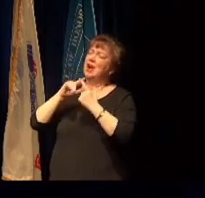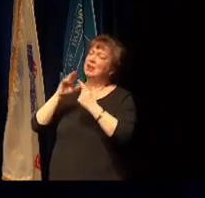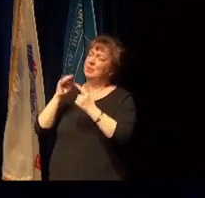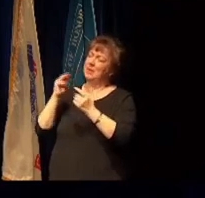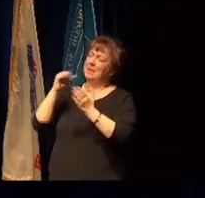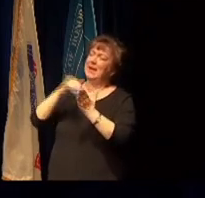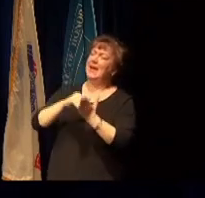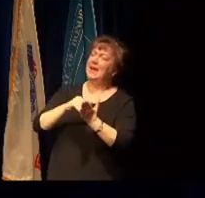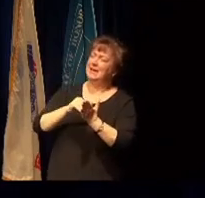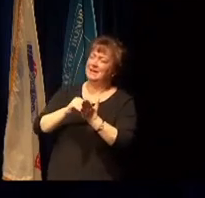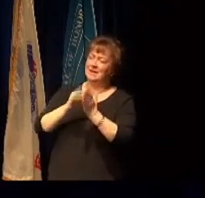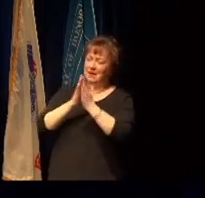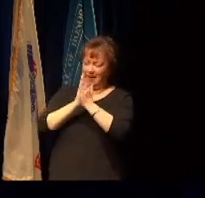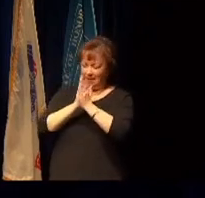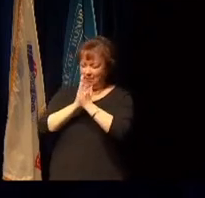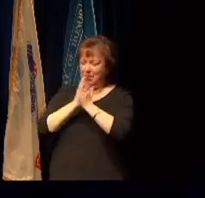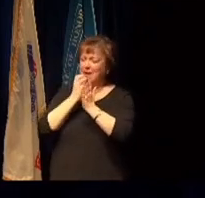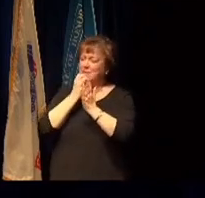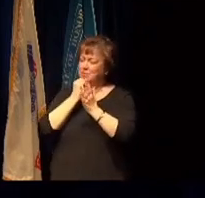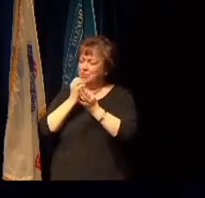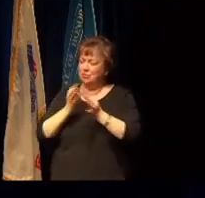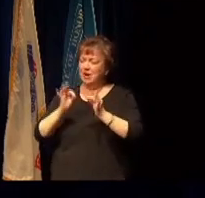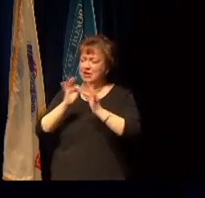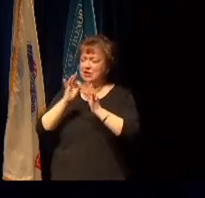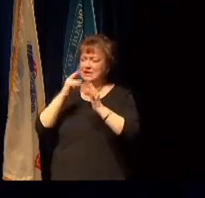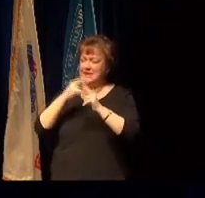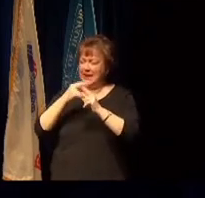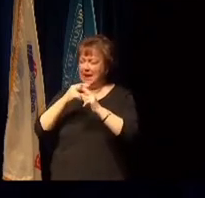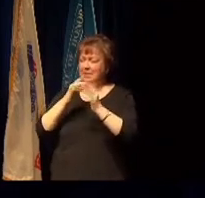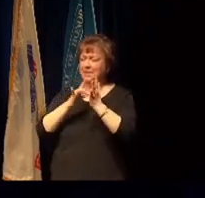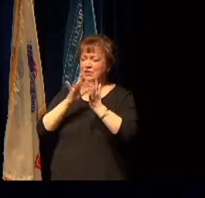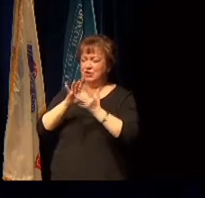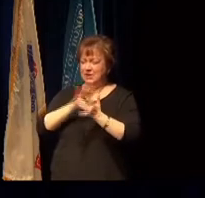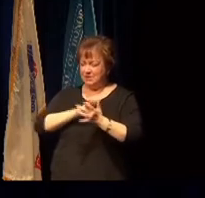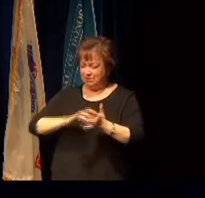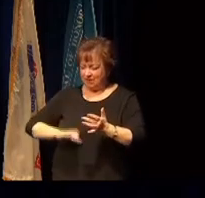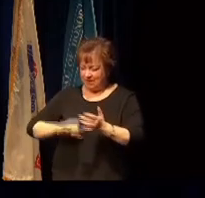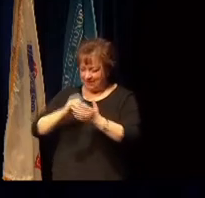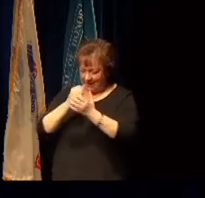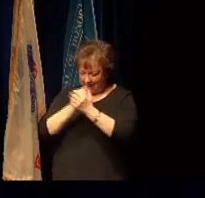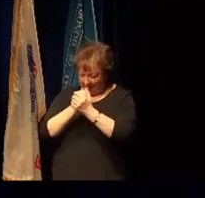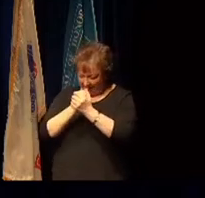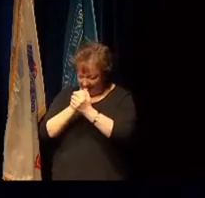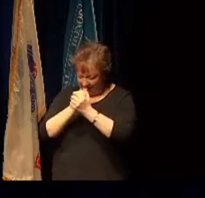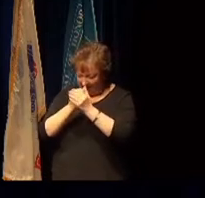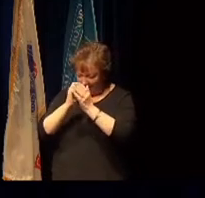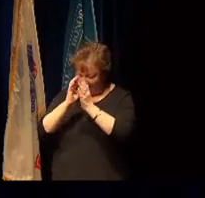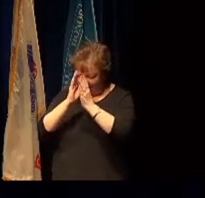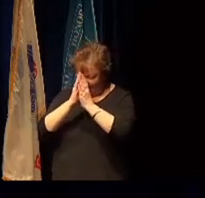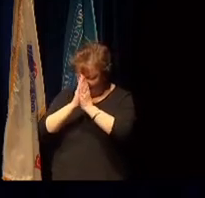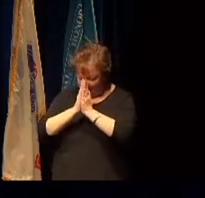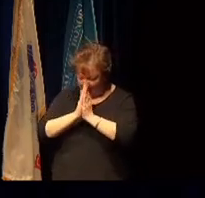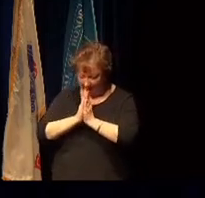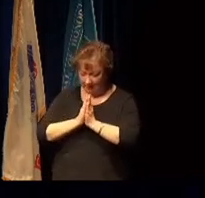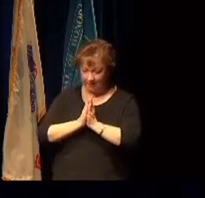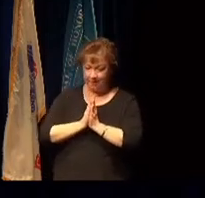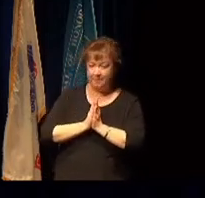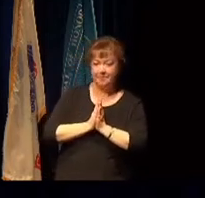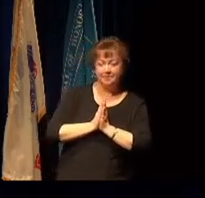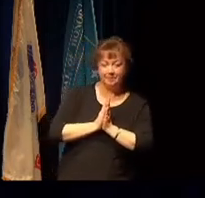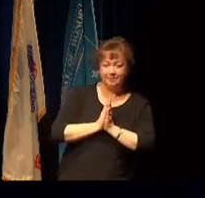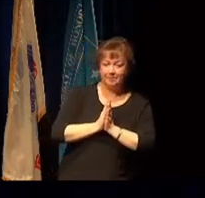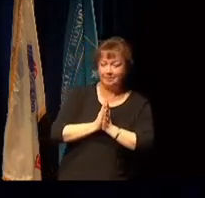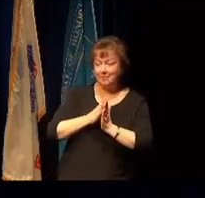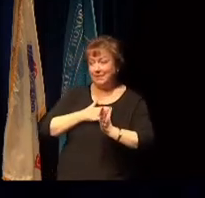this in the precious name of Jesus Christ. Amen. Amen. Oh my, I'm emotionally